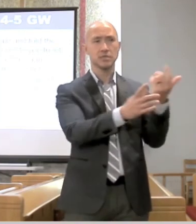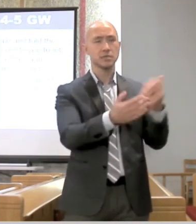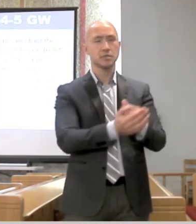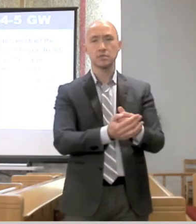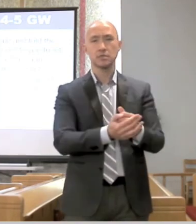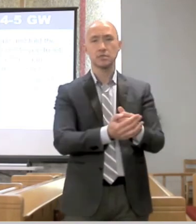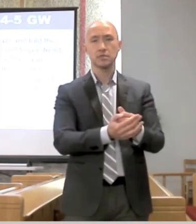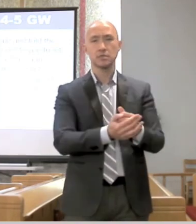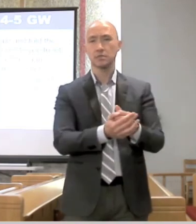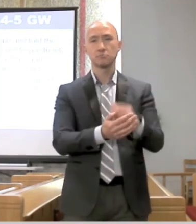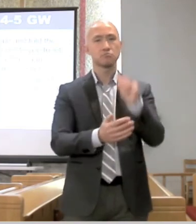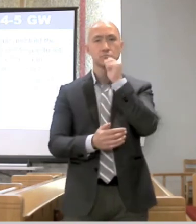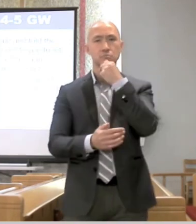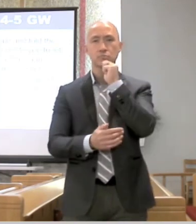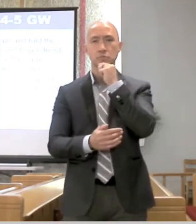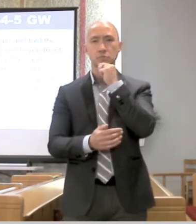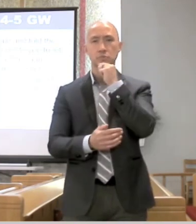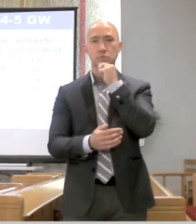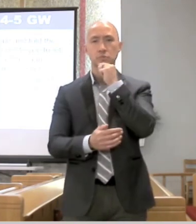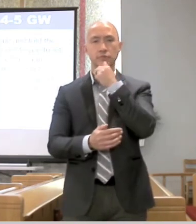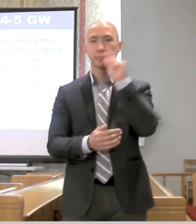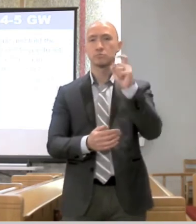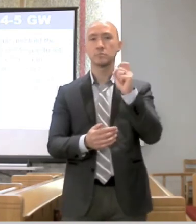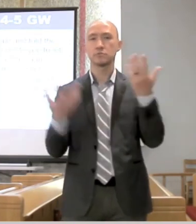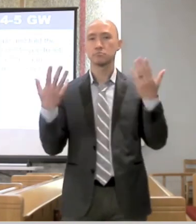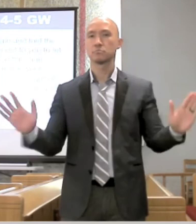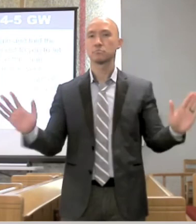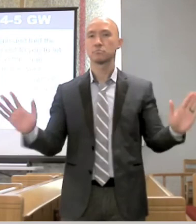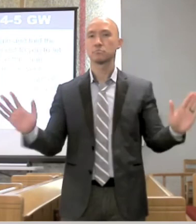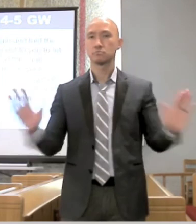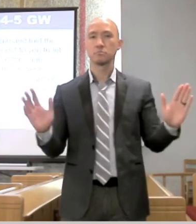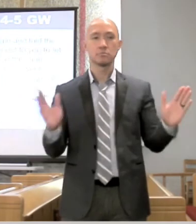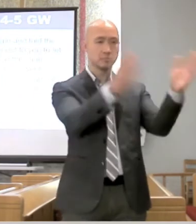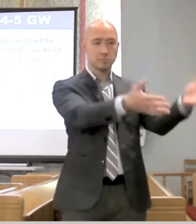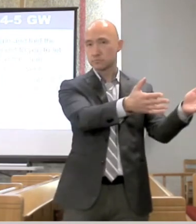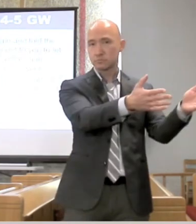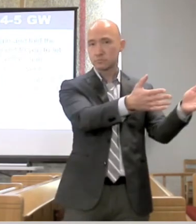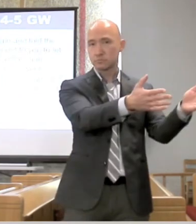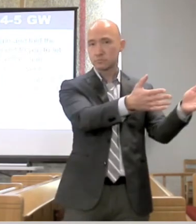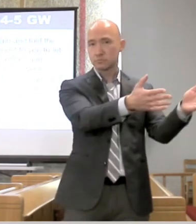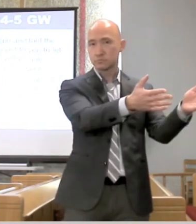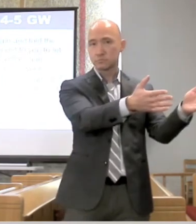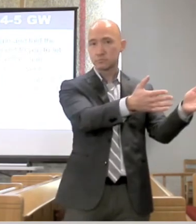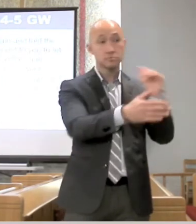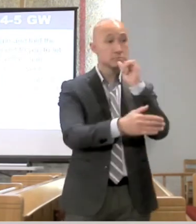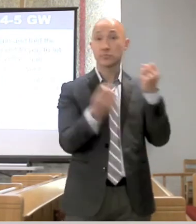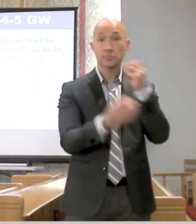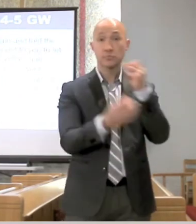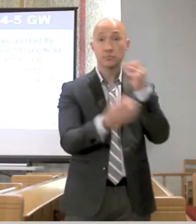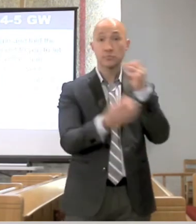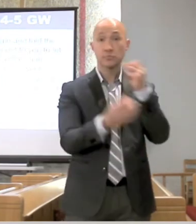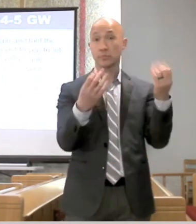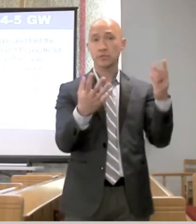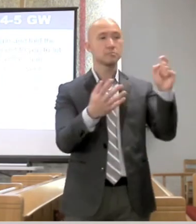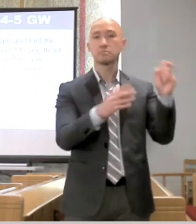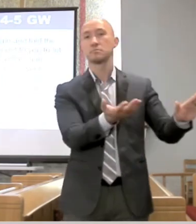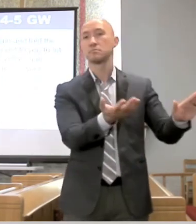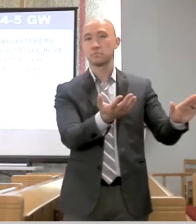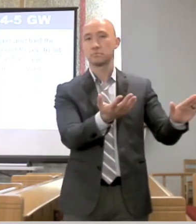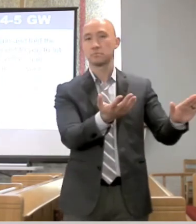enough. I think he's suffered enough. Look at him. He suffered enough. He just